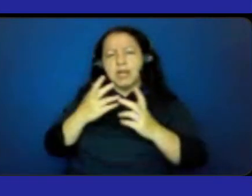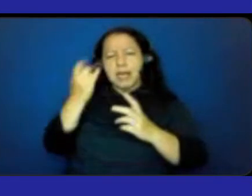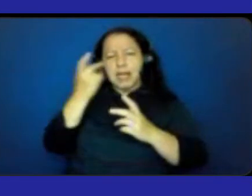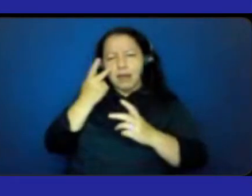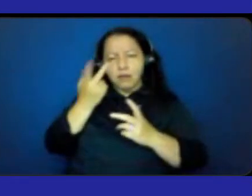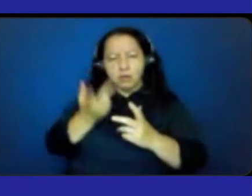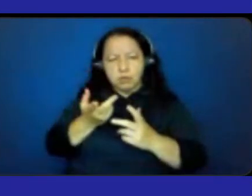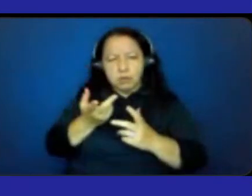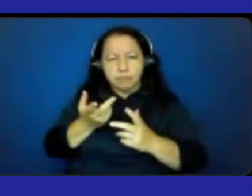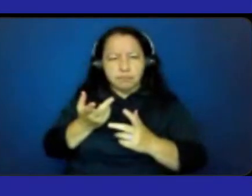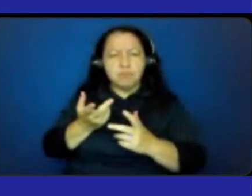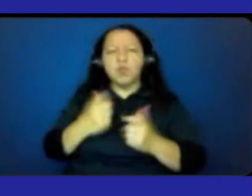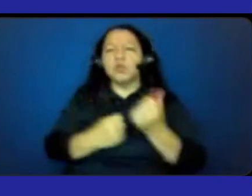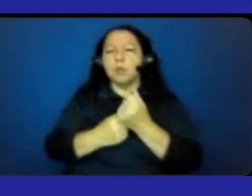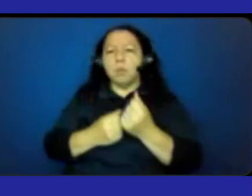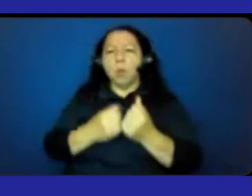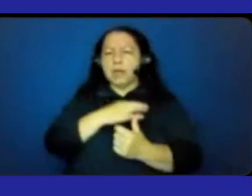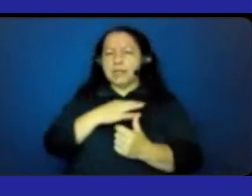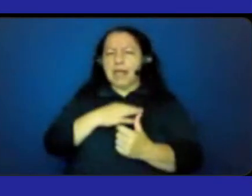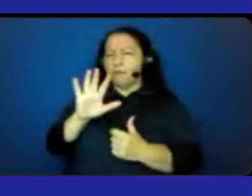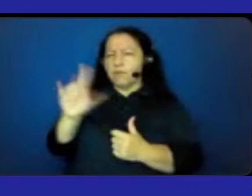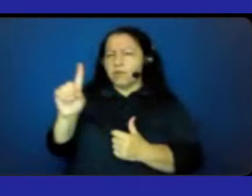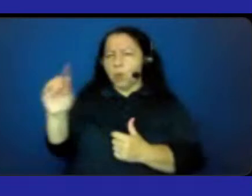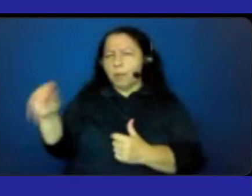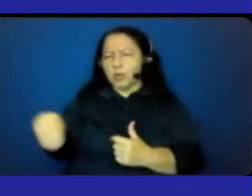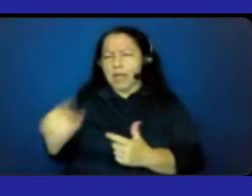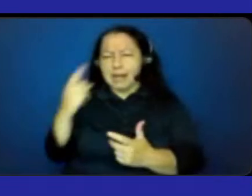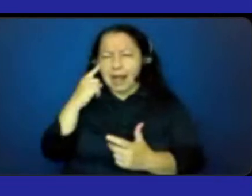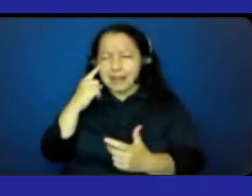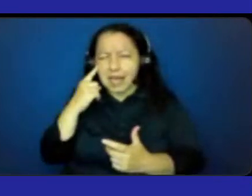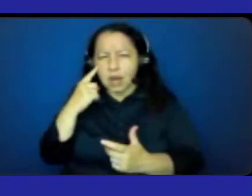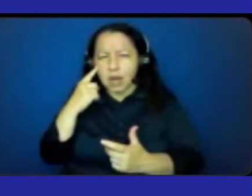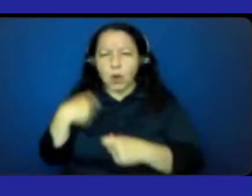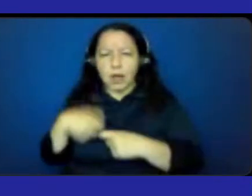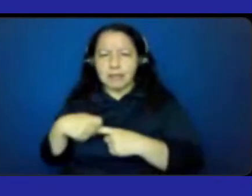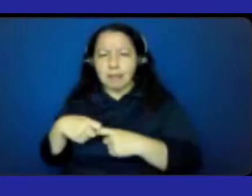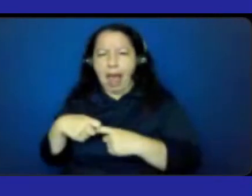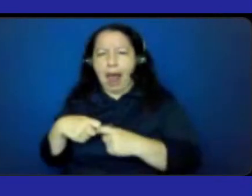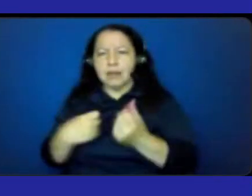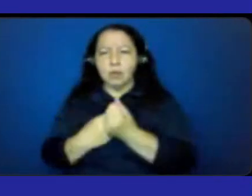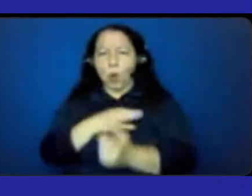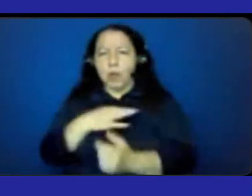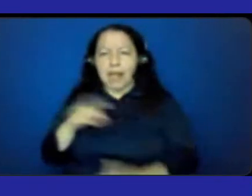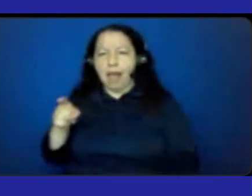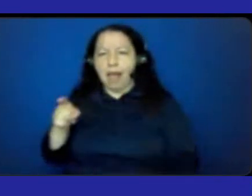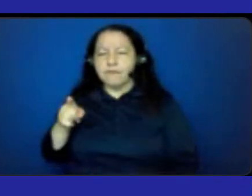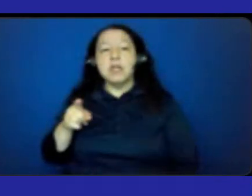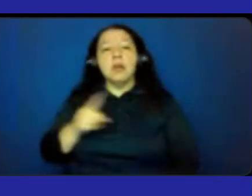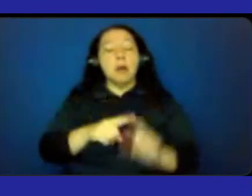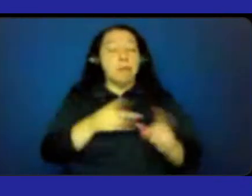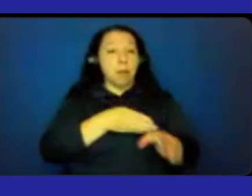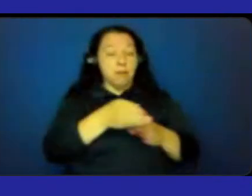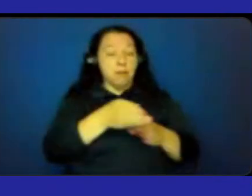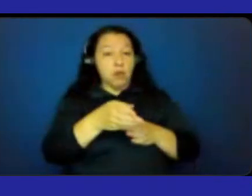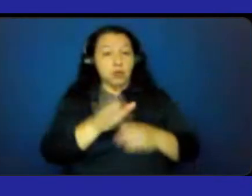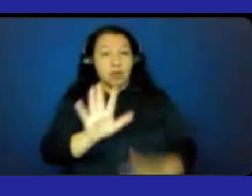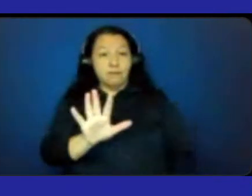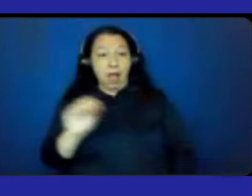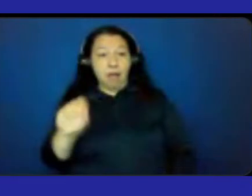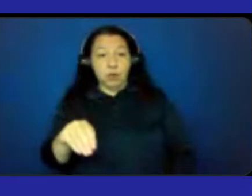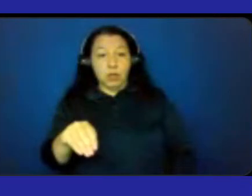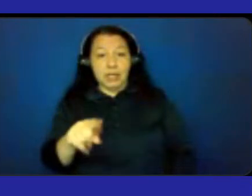staff, 51%, I think, was a number that were Hispanic. So, you know, you have that piece, but the professionals, 5%